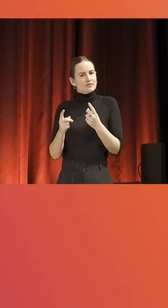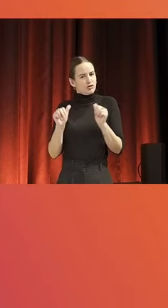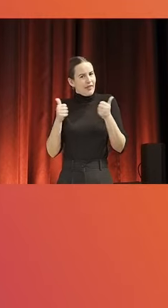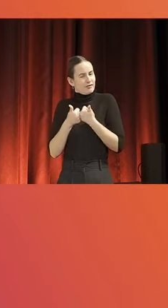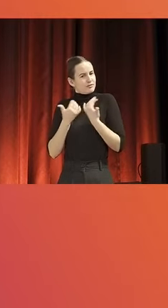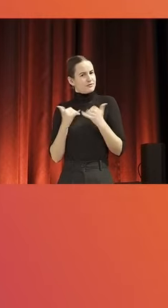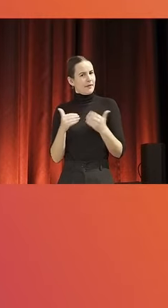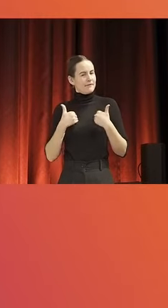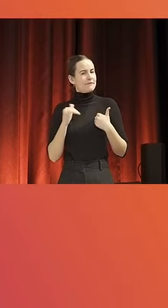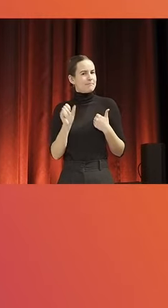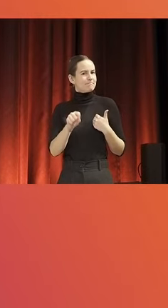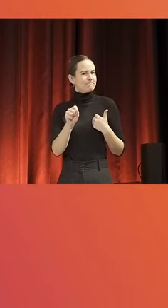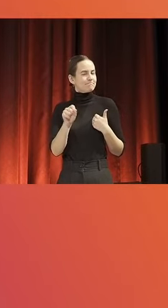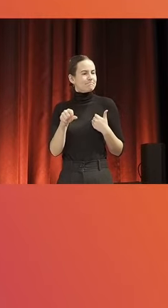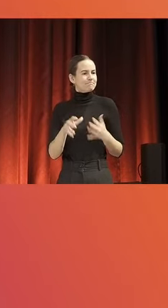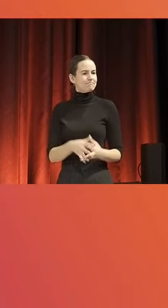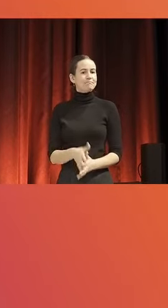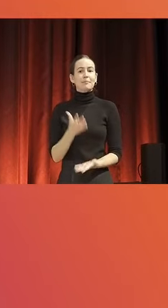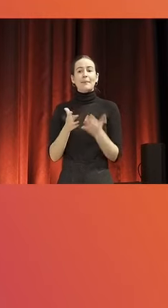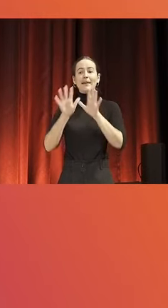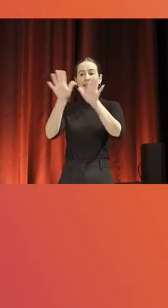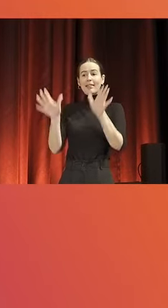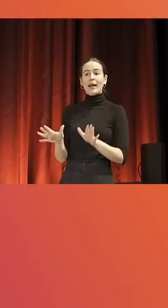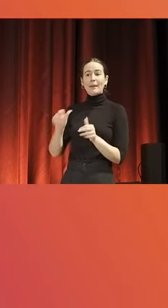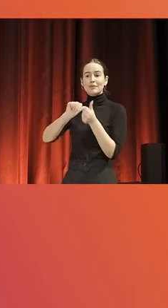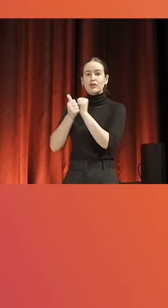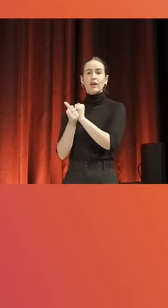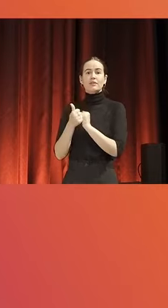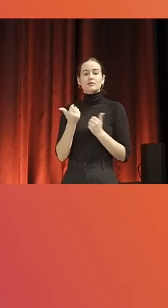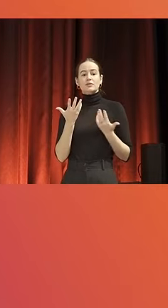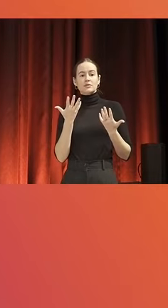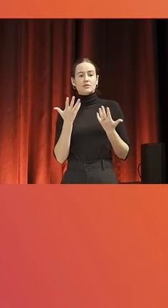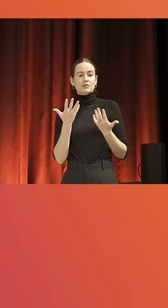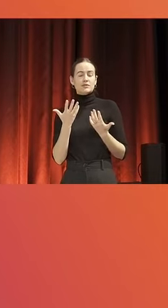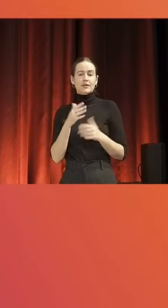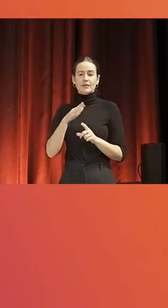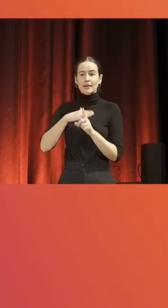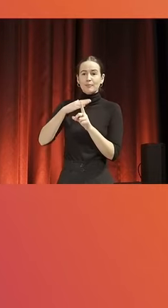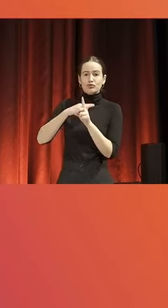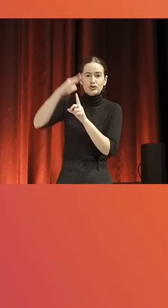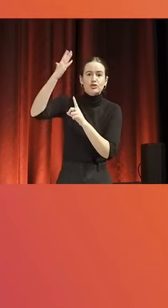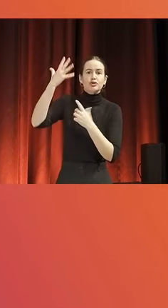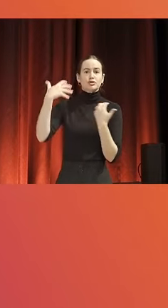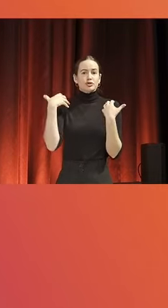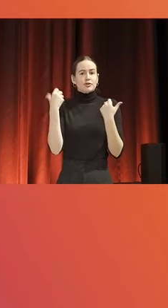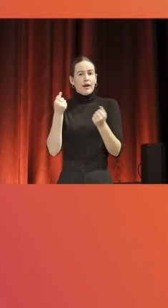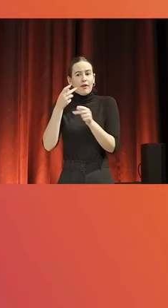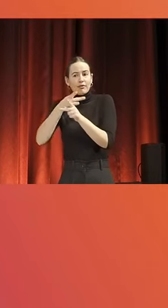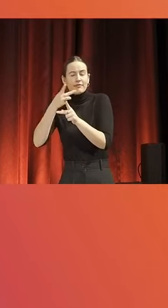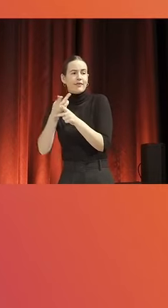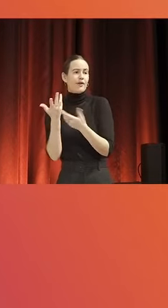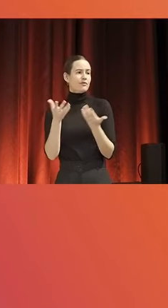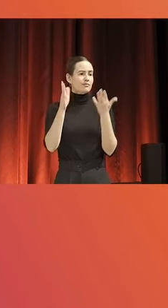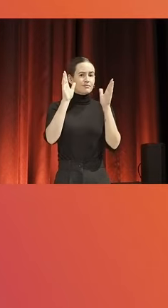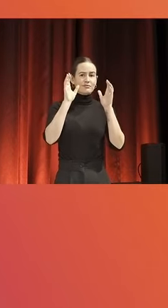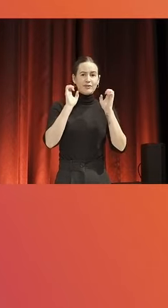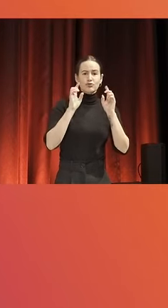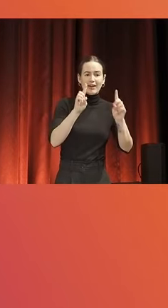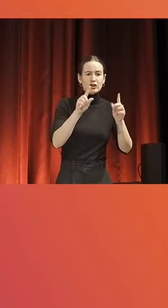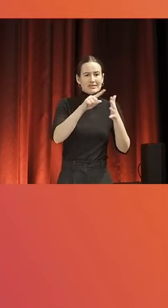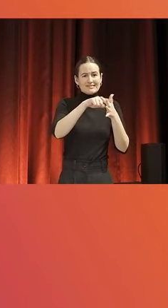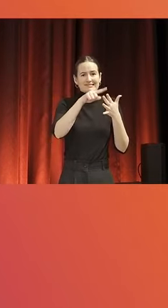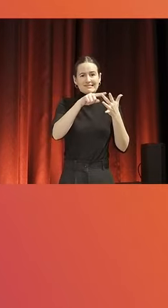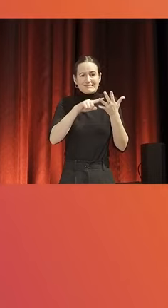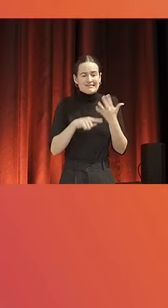still, whether it's around climate change or around healthcare or education. And what I